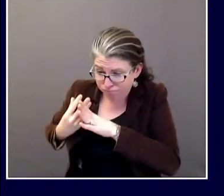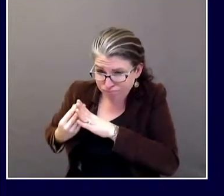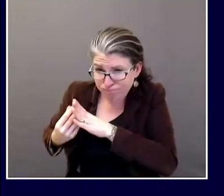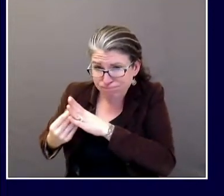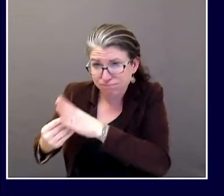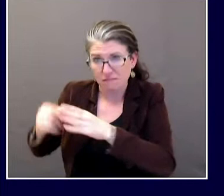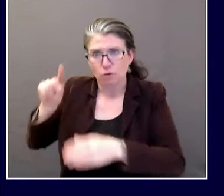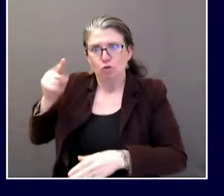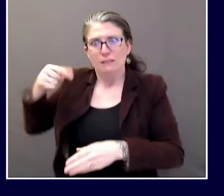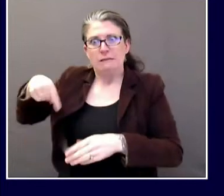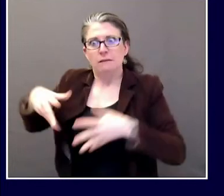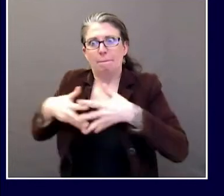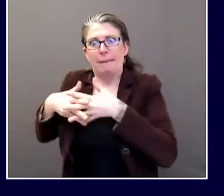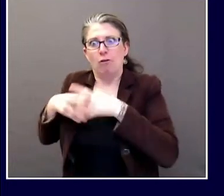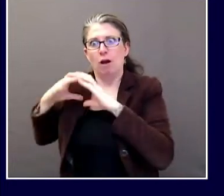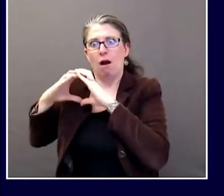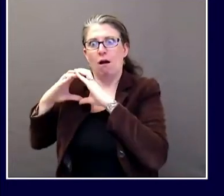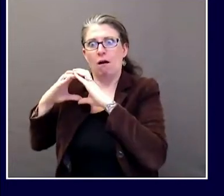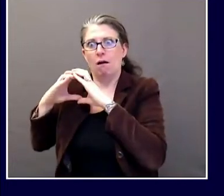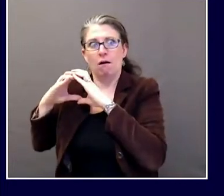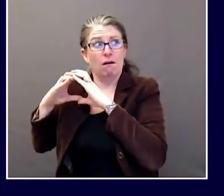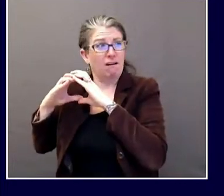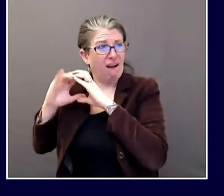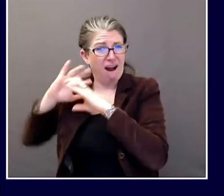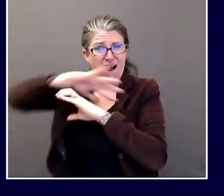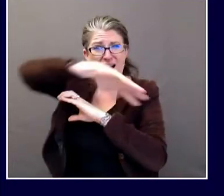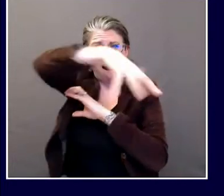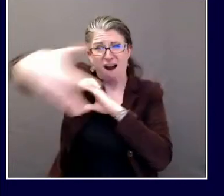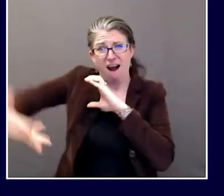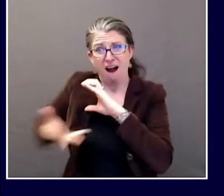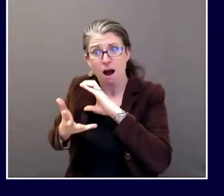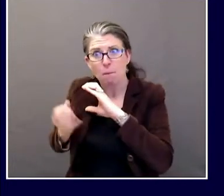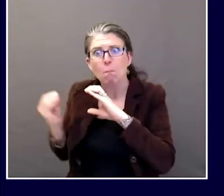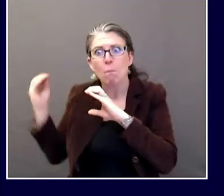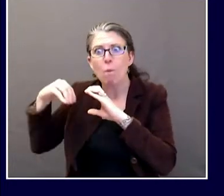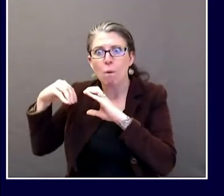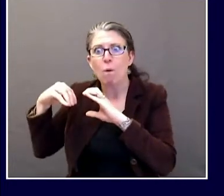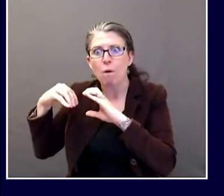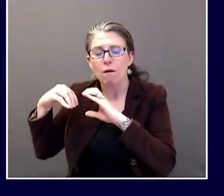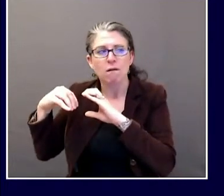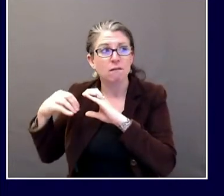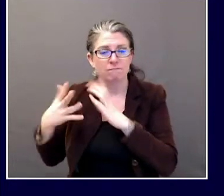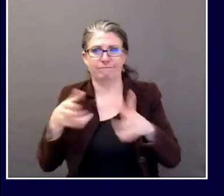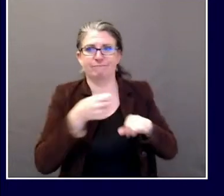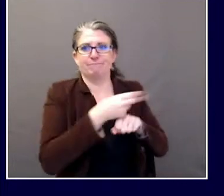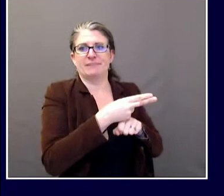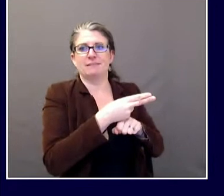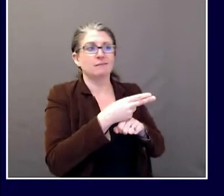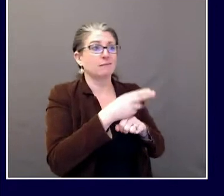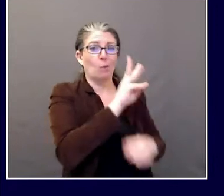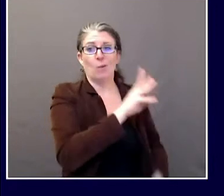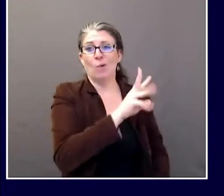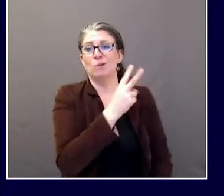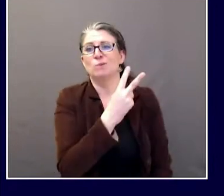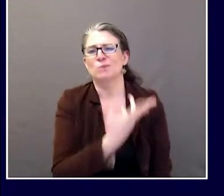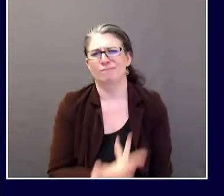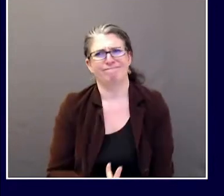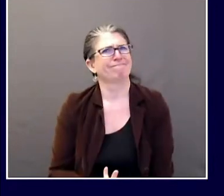deadliest year for the United States in the Vietnam War, the death toll that year alone was